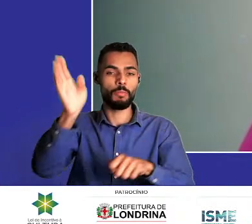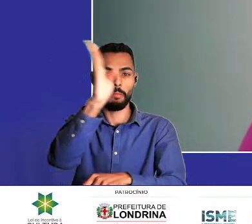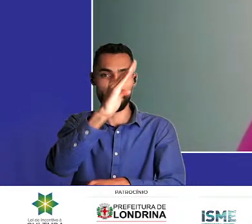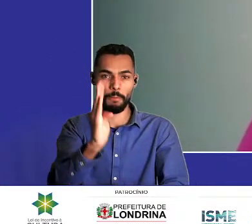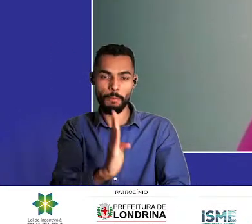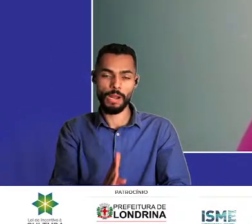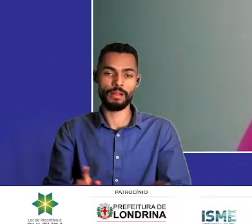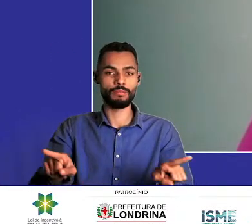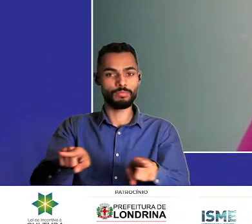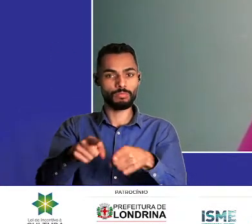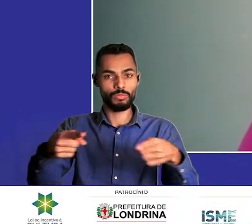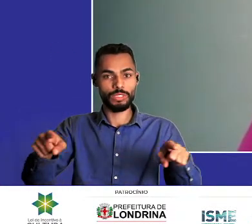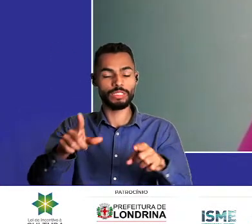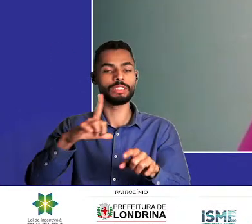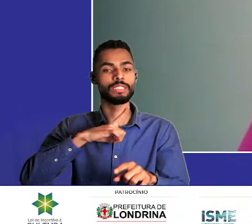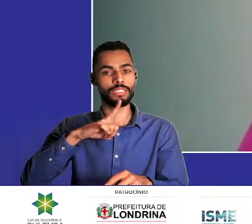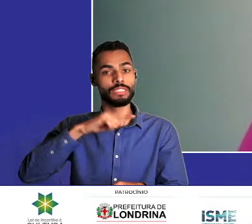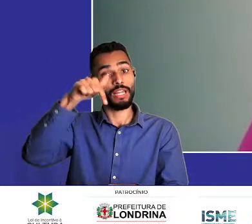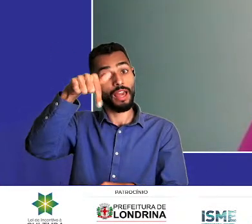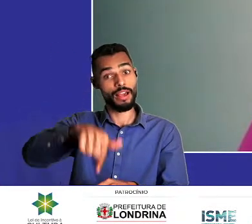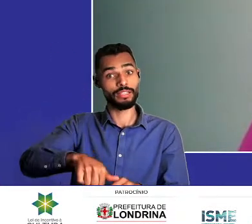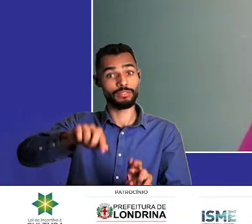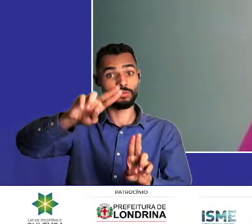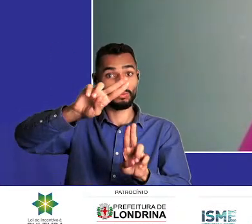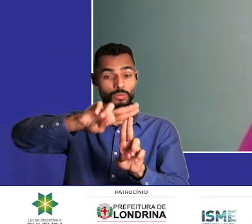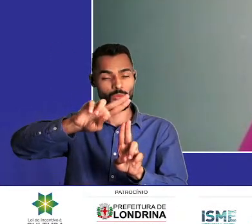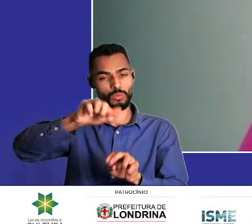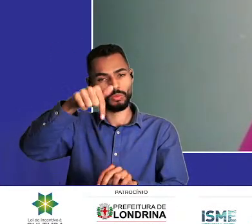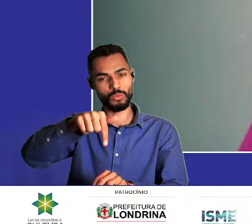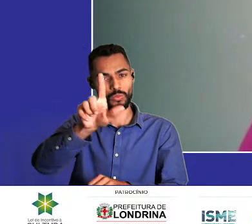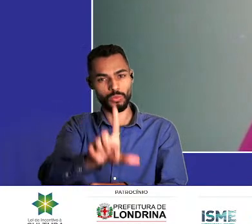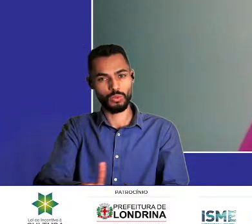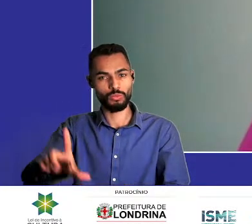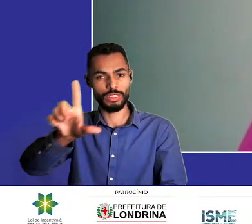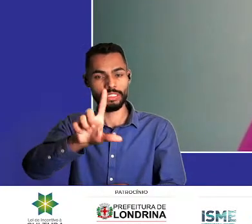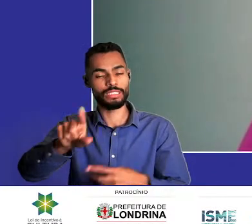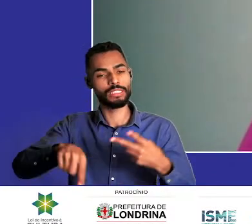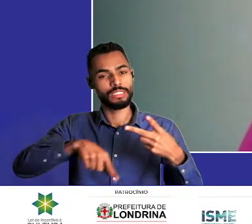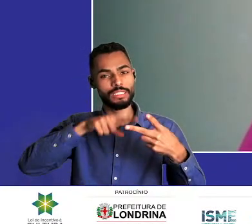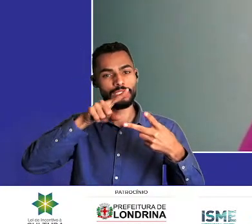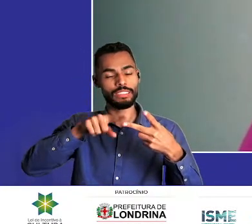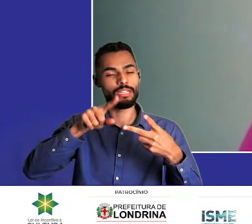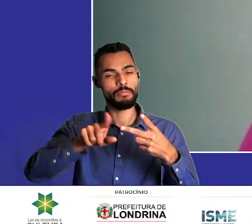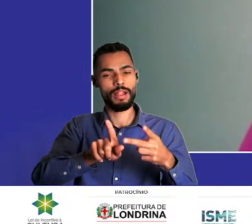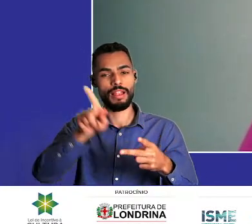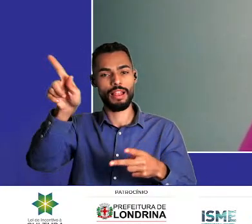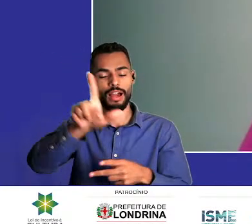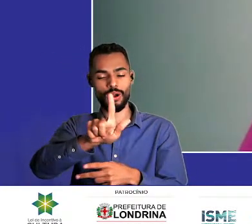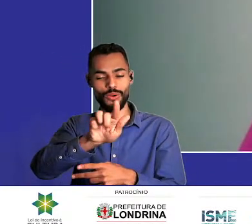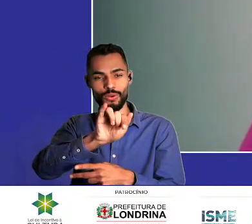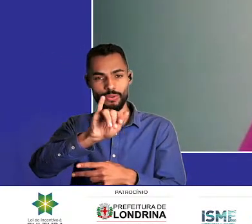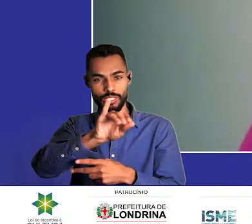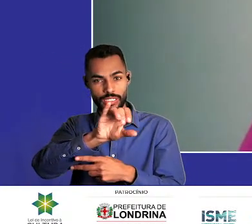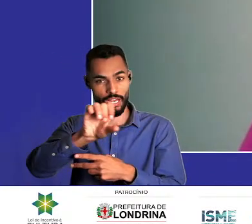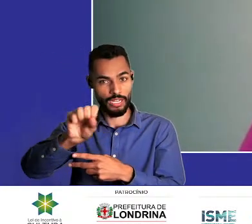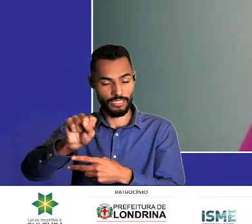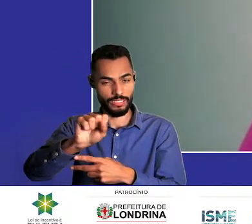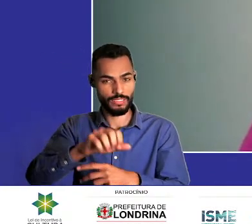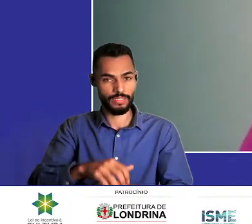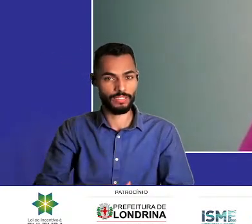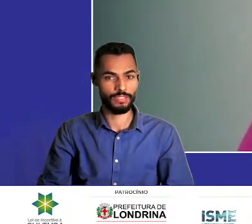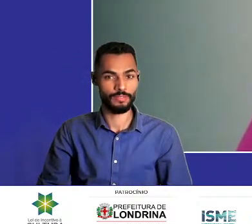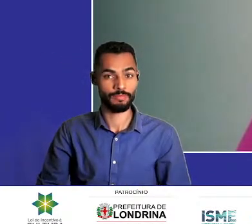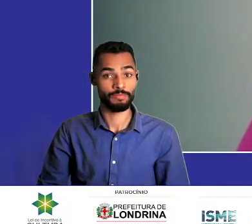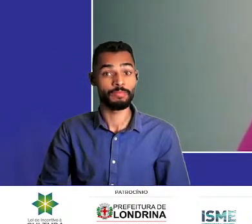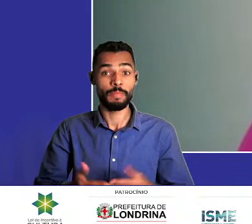Londrina, Federal University of Goiás. Let's proceed now to the opening of this